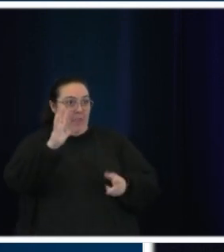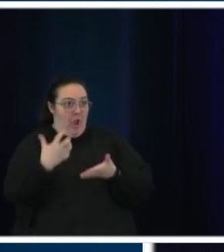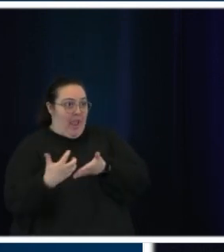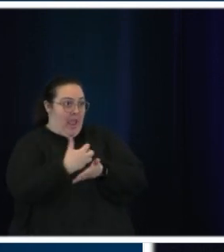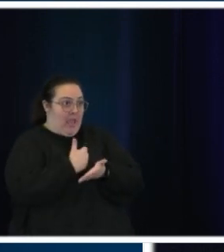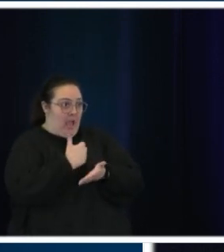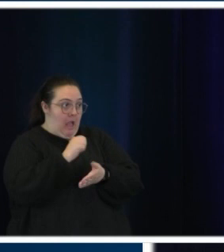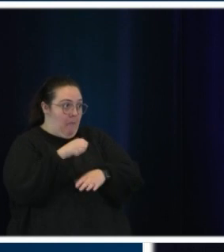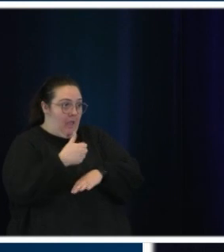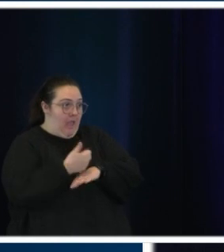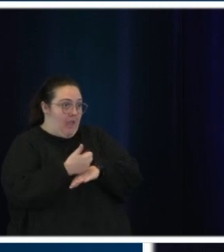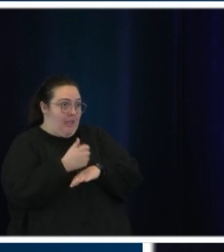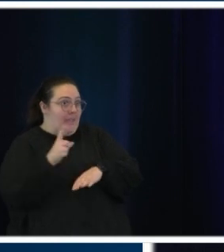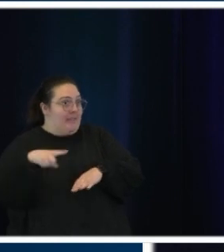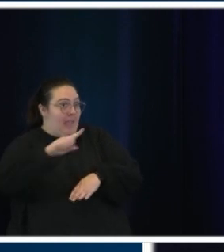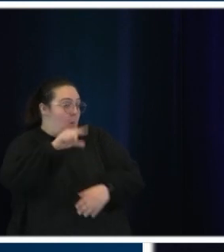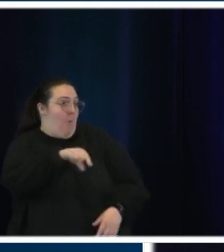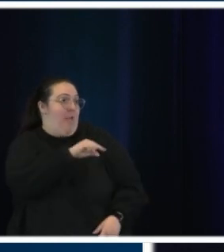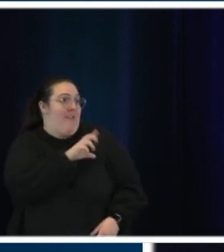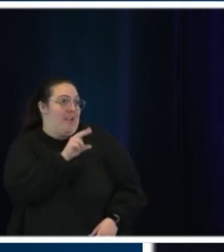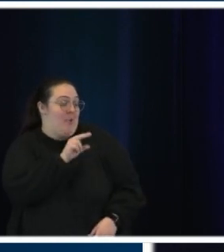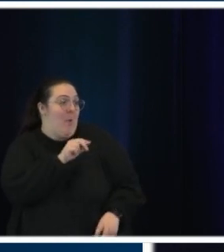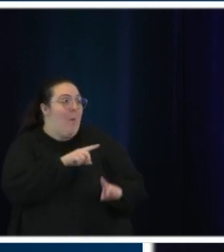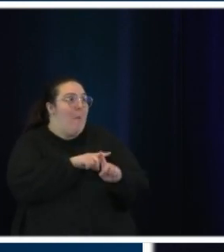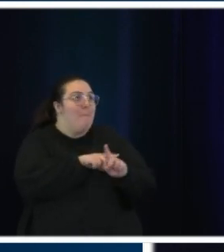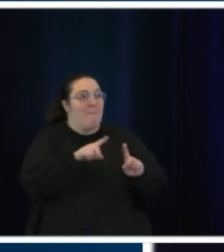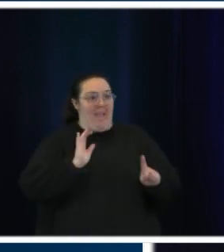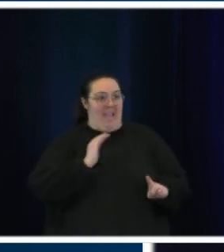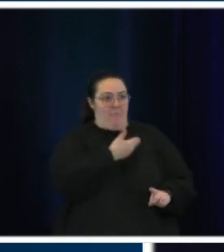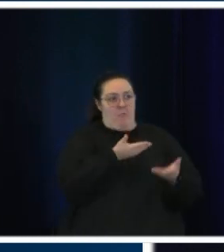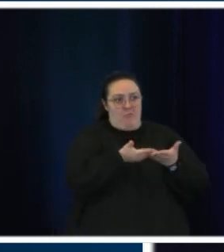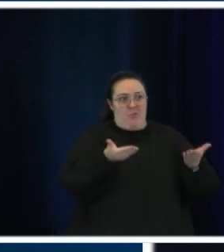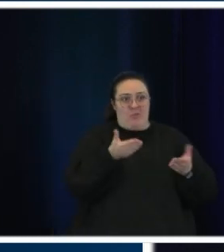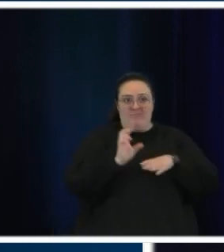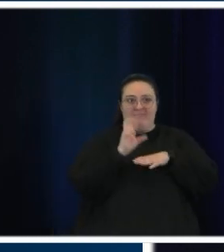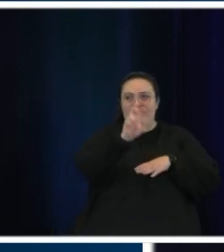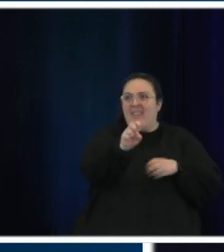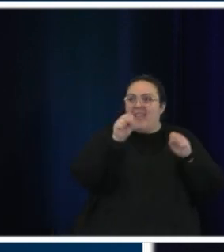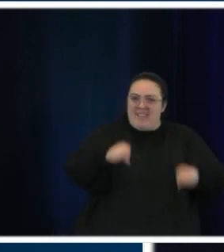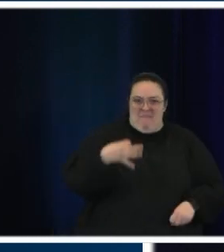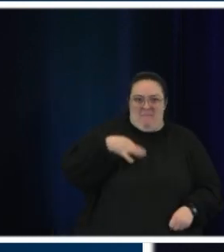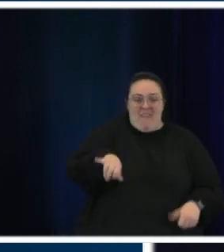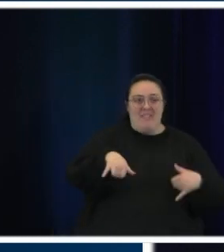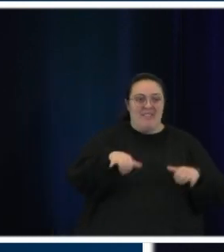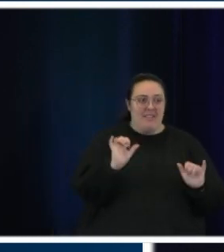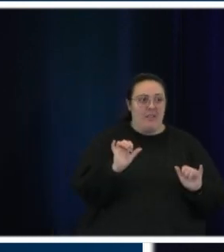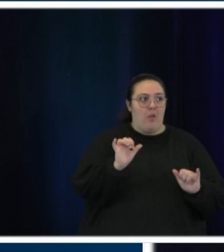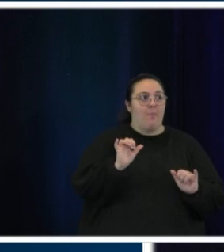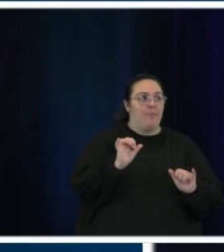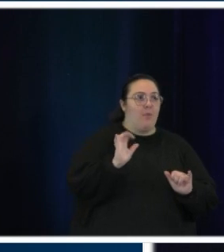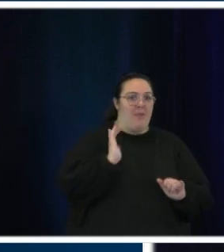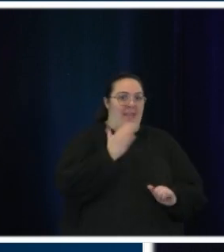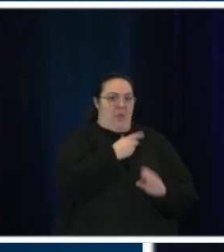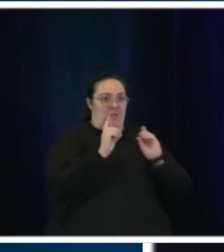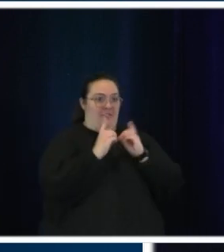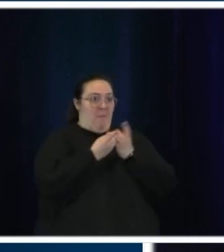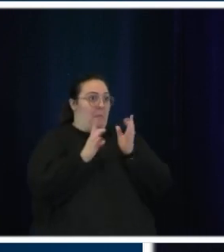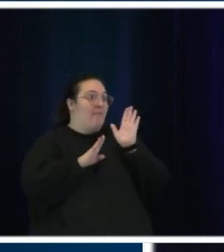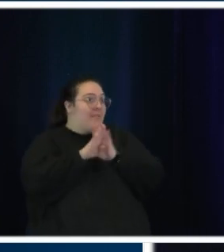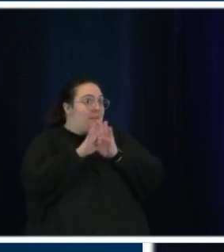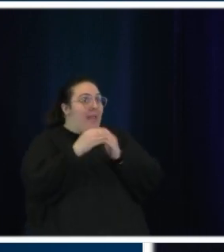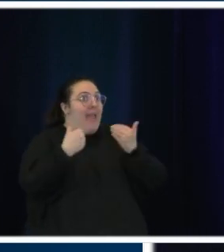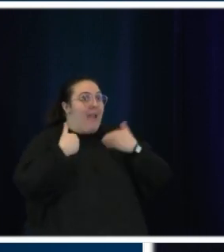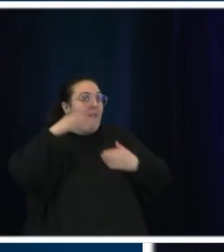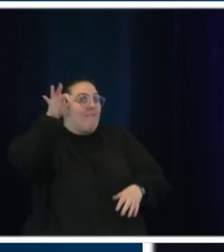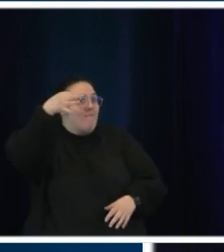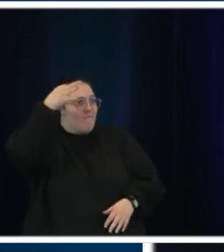income, but they could benefit from the resources. And so yes, the Department of Development does have some federal funds and some